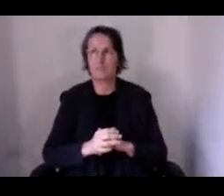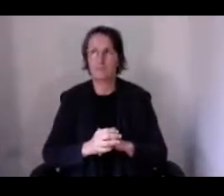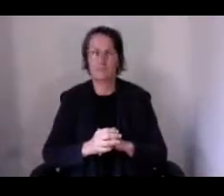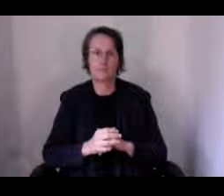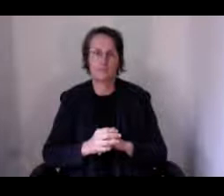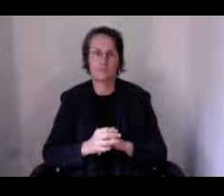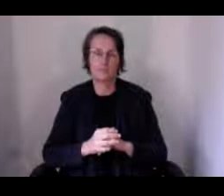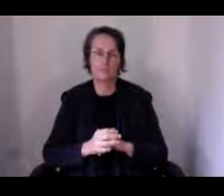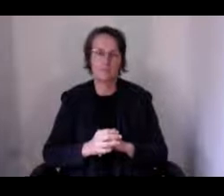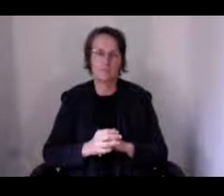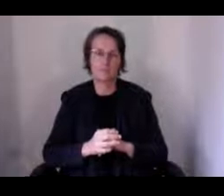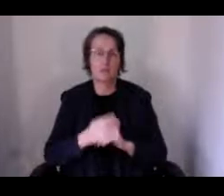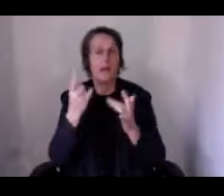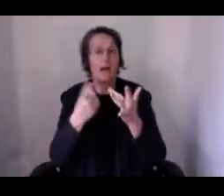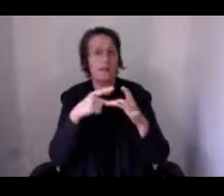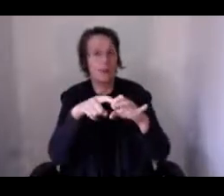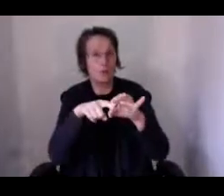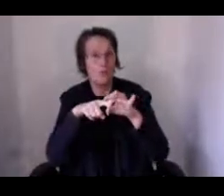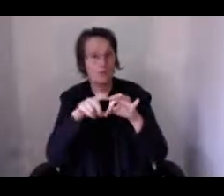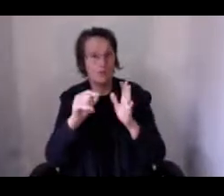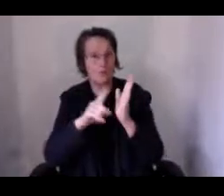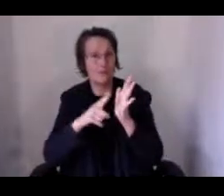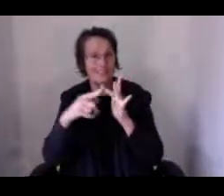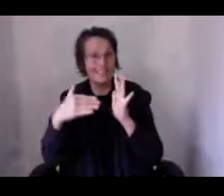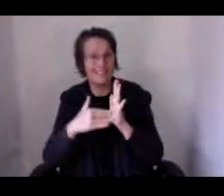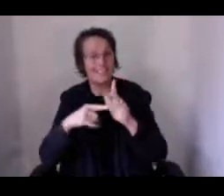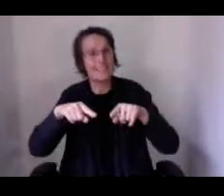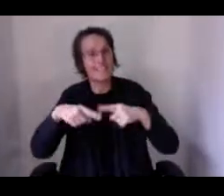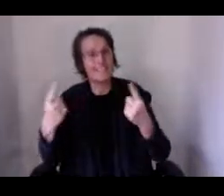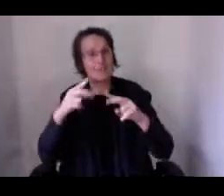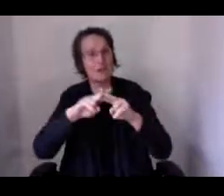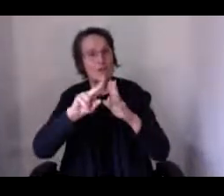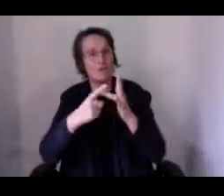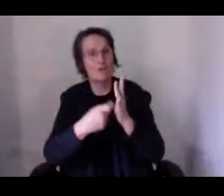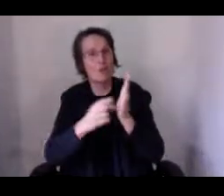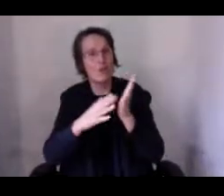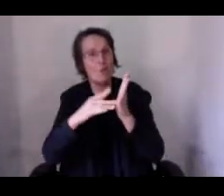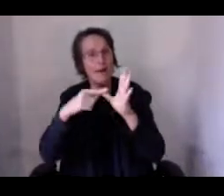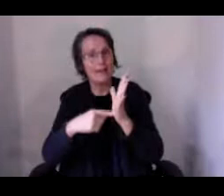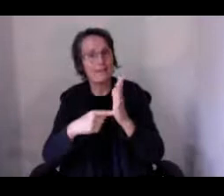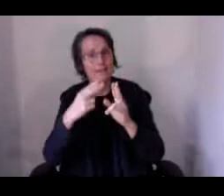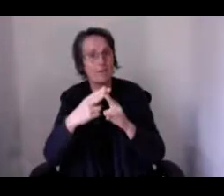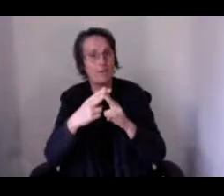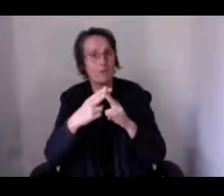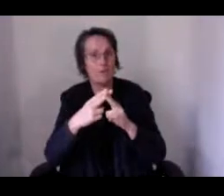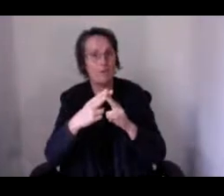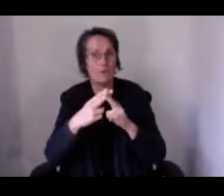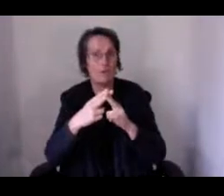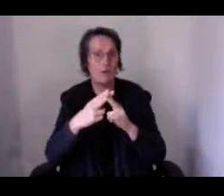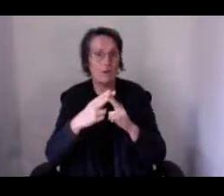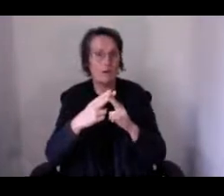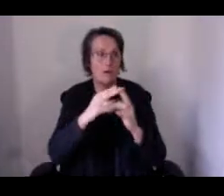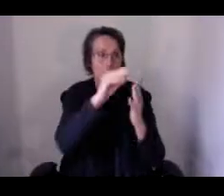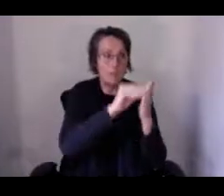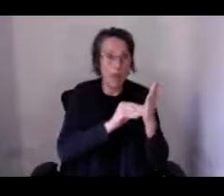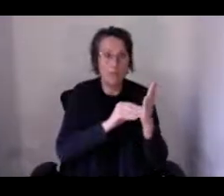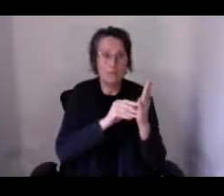So a question from Liz about different application formats. What different application formats will you accept? Video, handwritten, Word